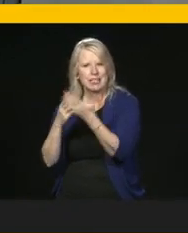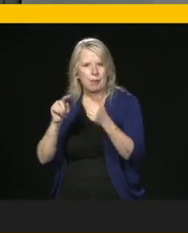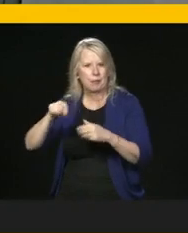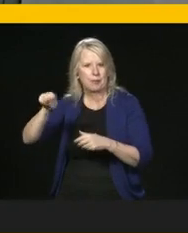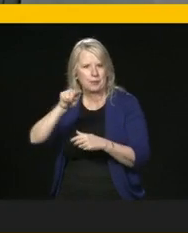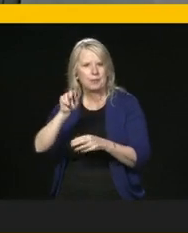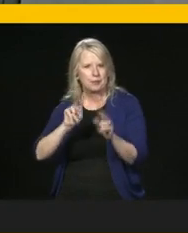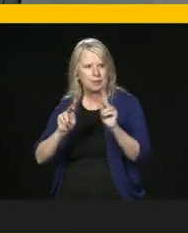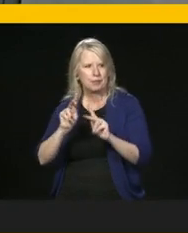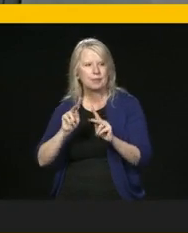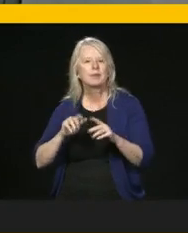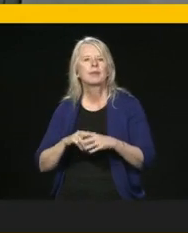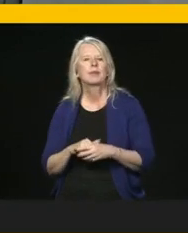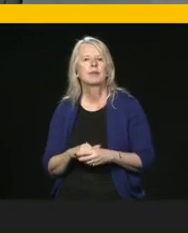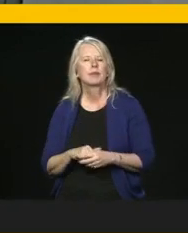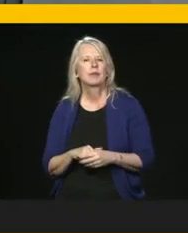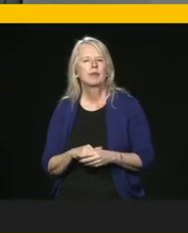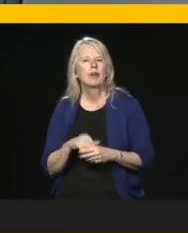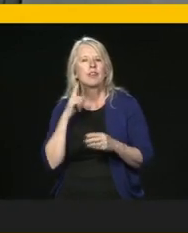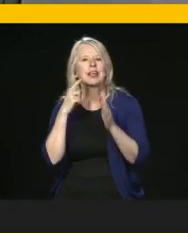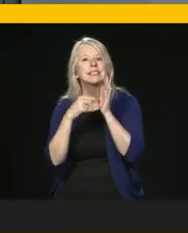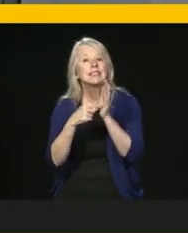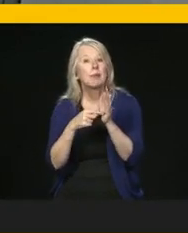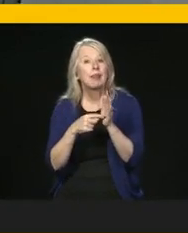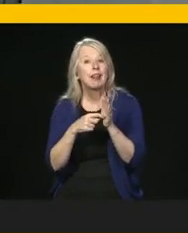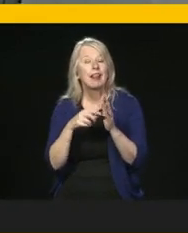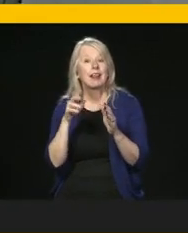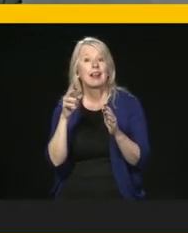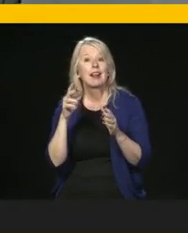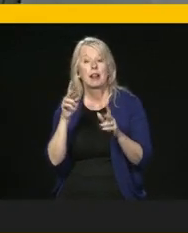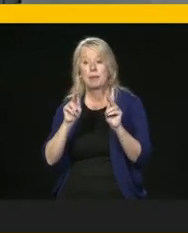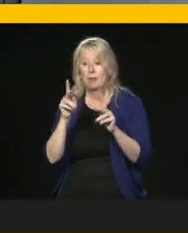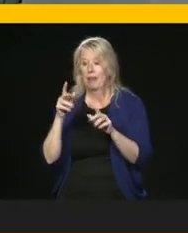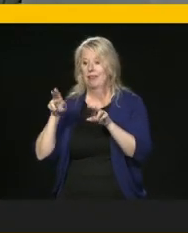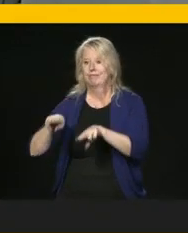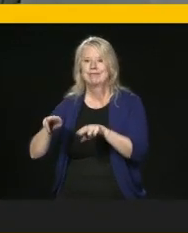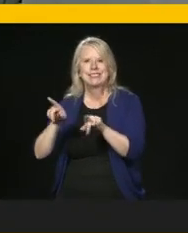For example, people that have stayed in the same room as those with COVID-19.